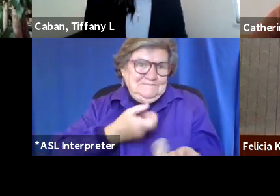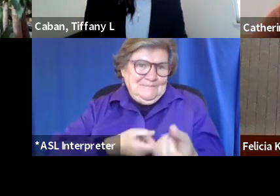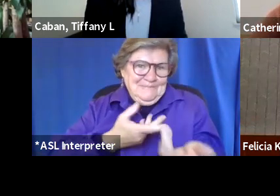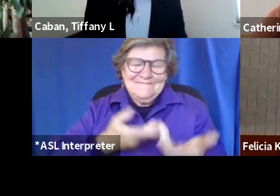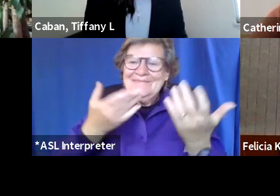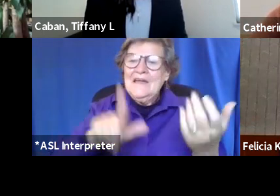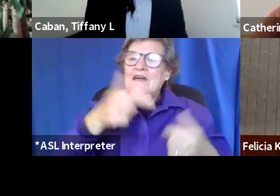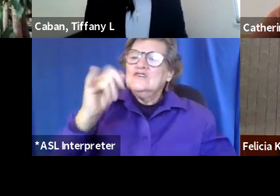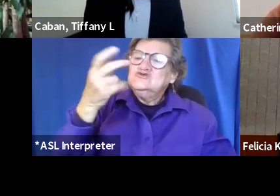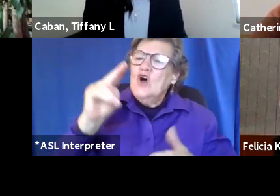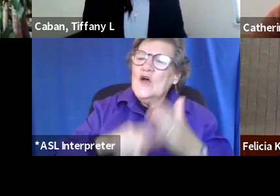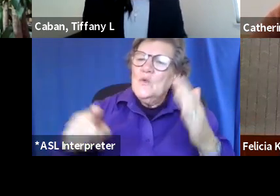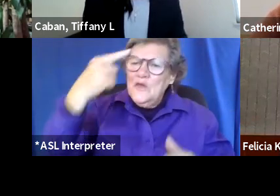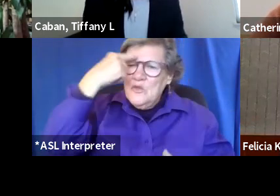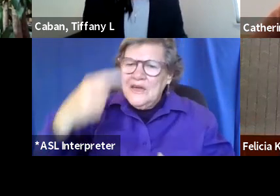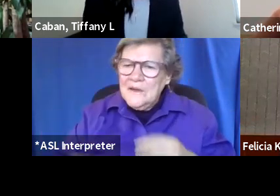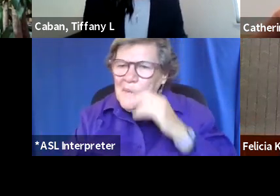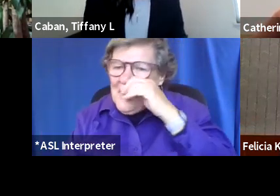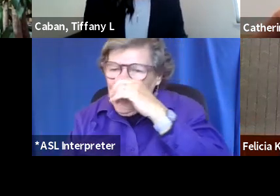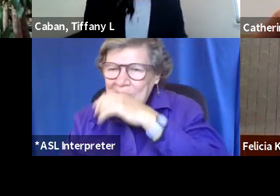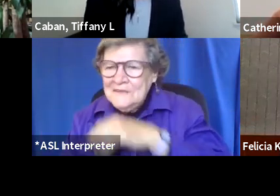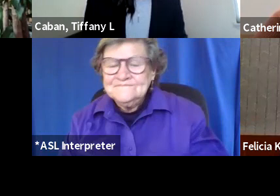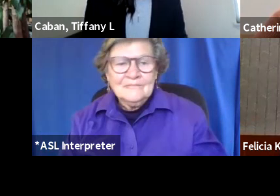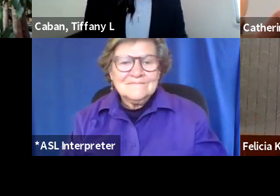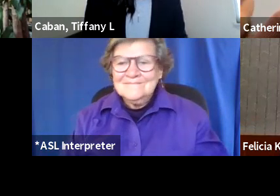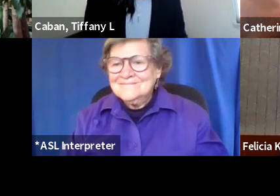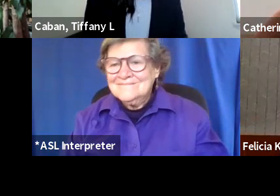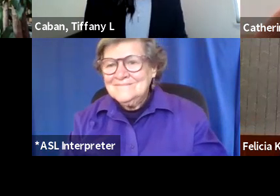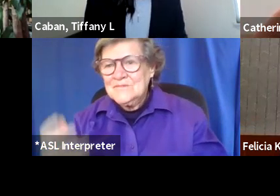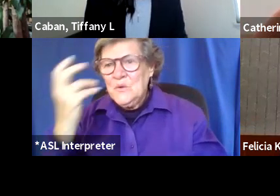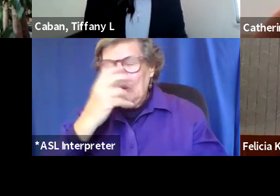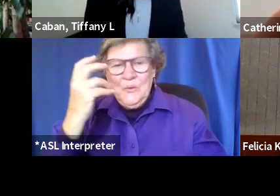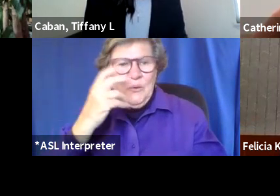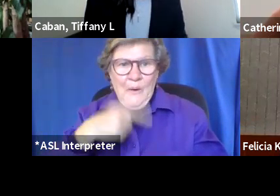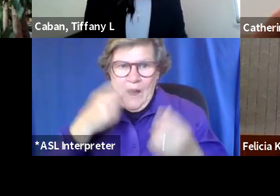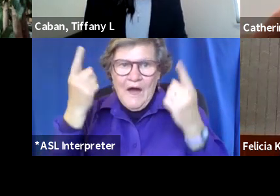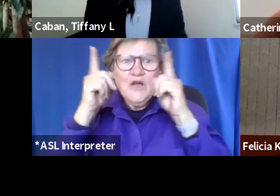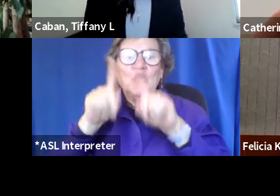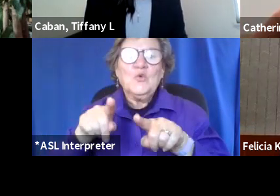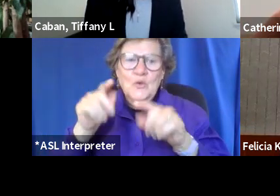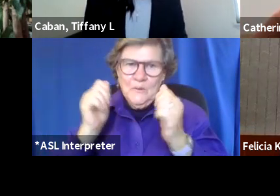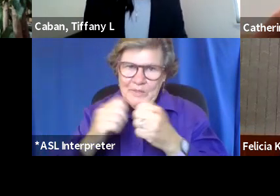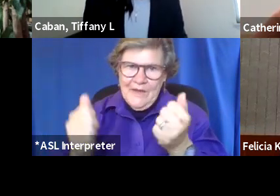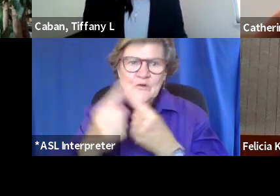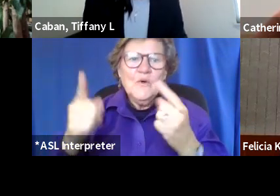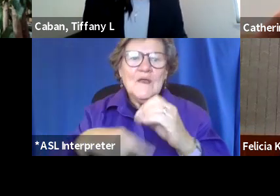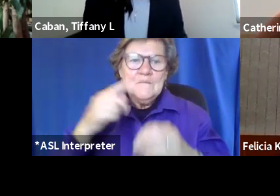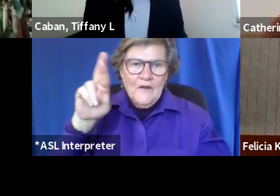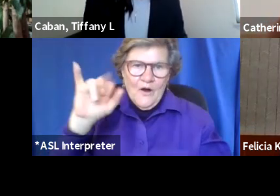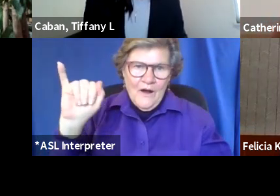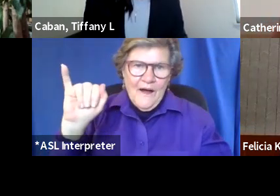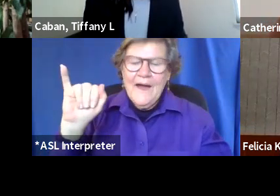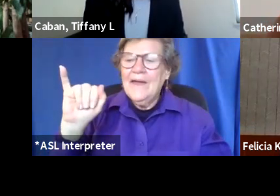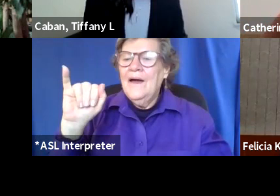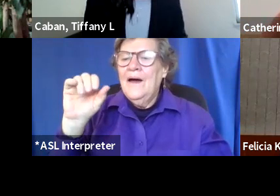John, what do you think? Yes, I couldn't disagree with everyone more about Rikers Island. We can make a green